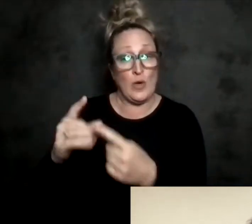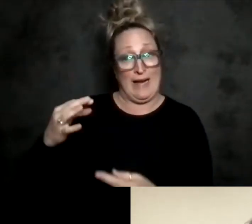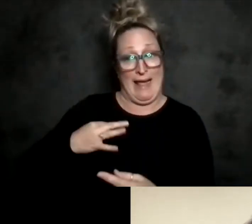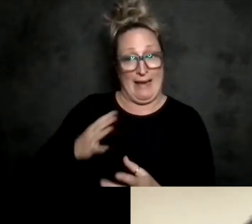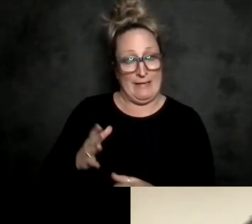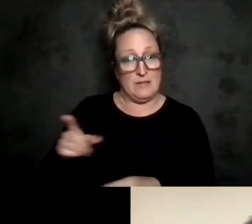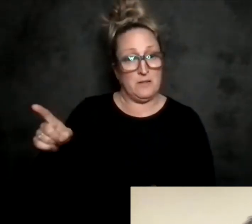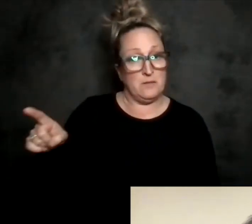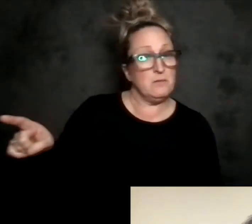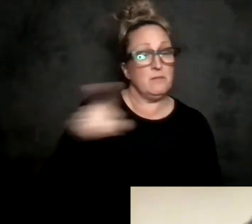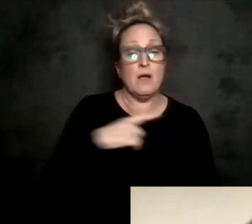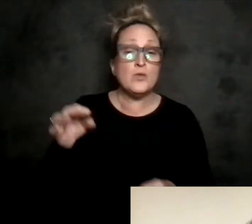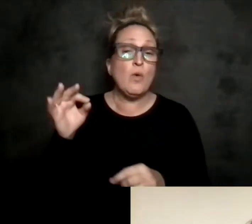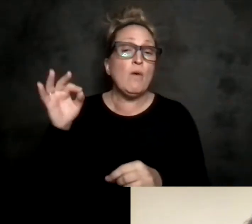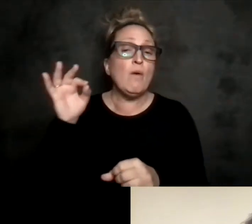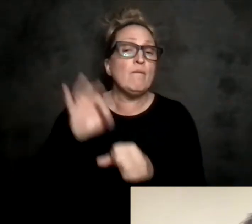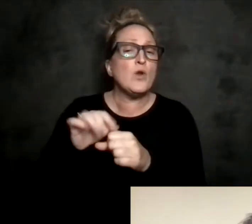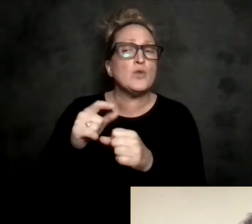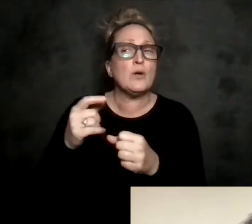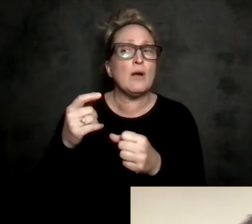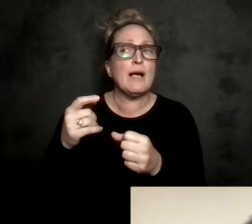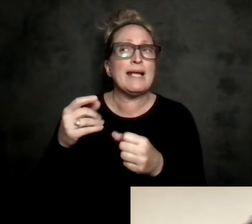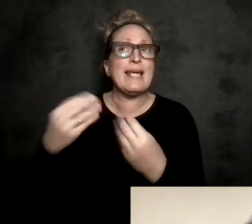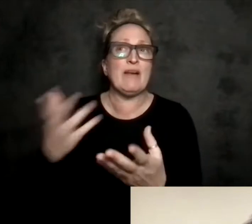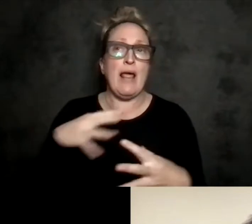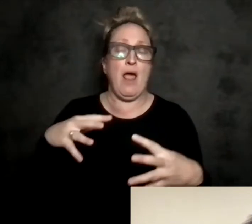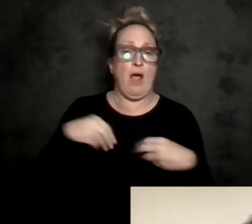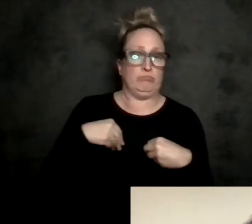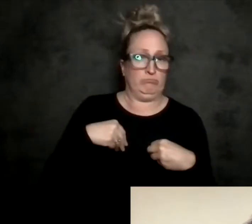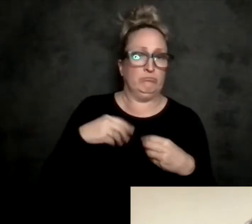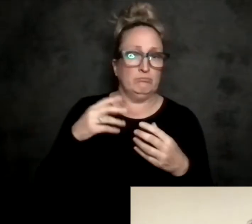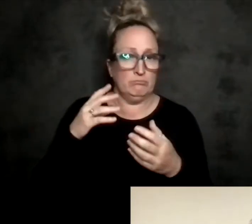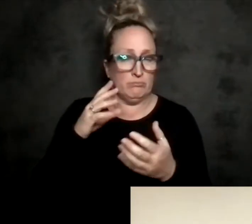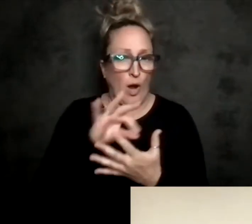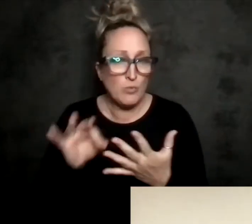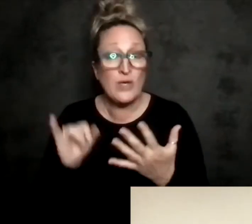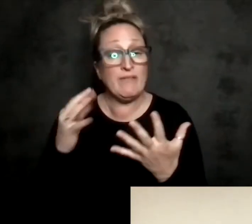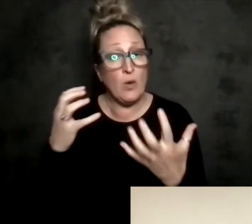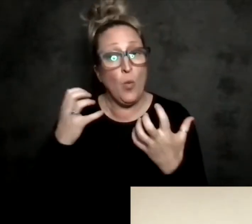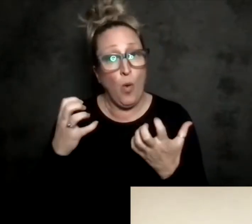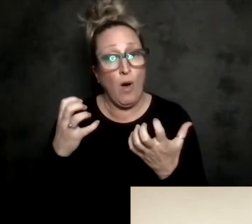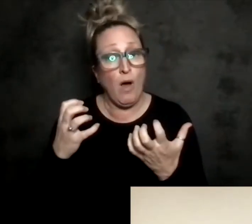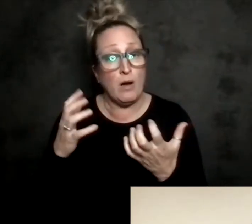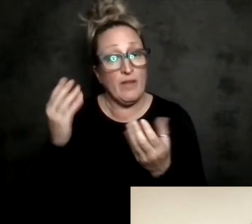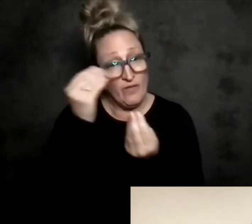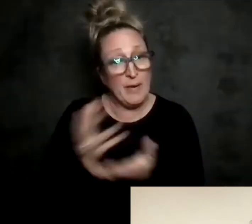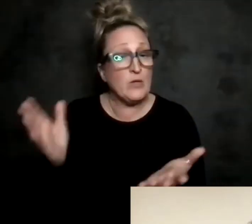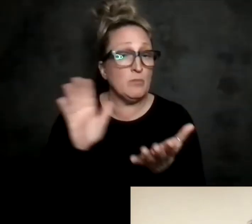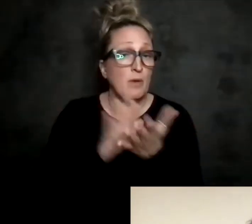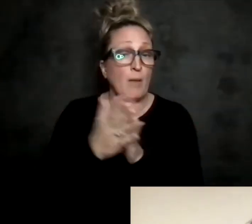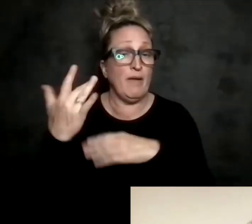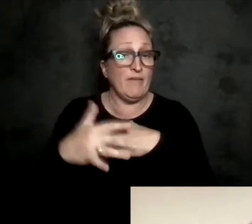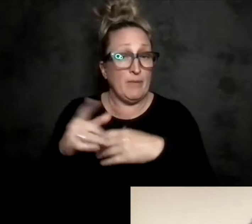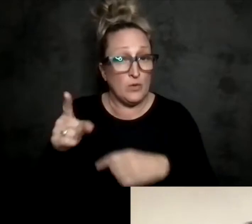candidates. So voters are given an opt-in option if they want to make their information available